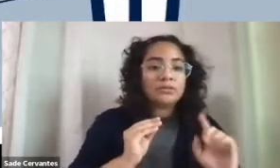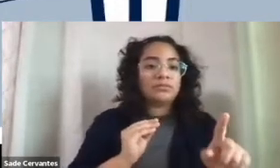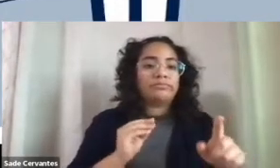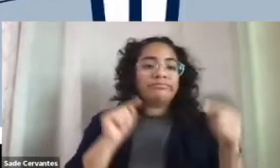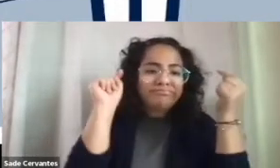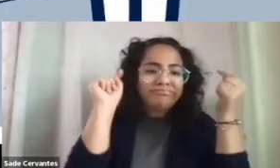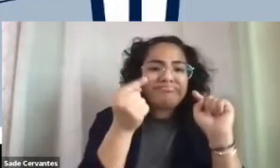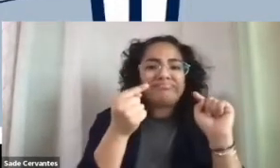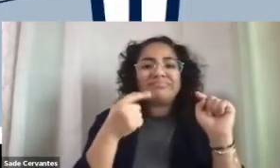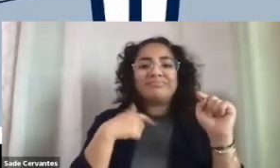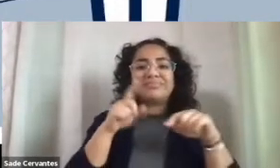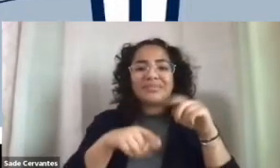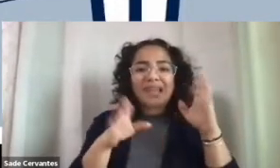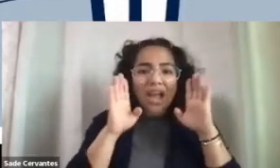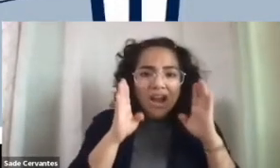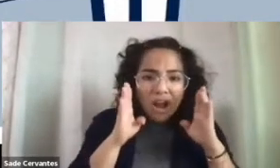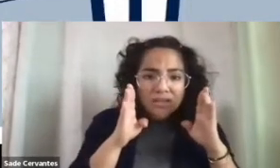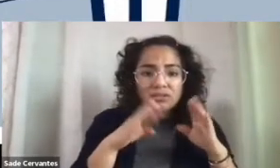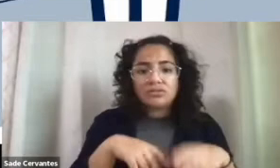trouble concentrating,